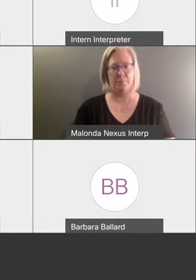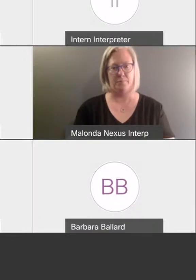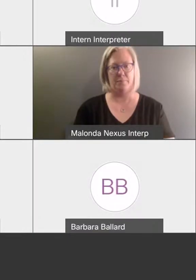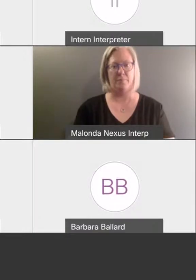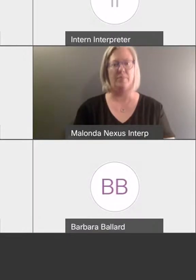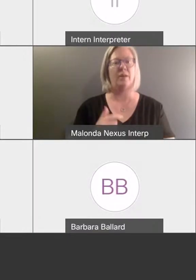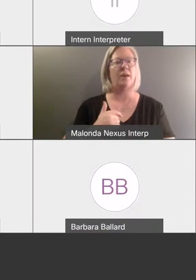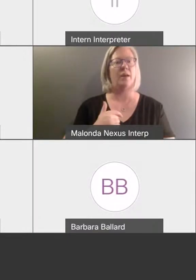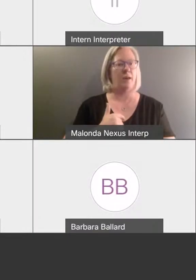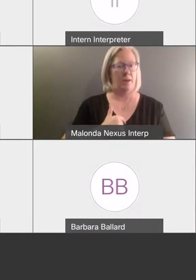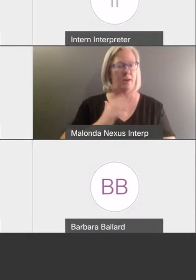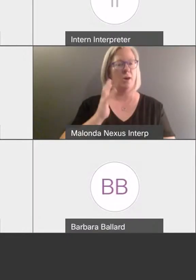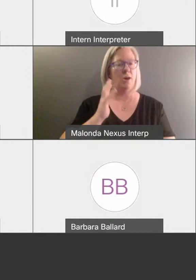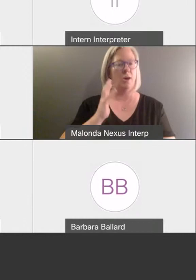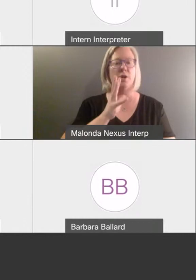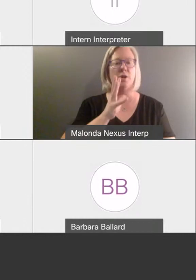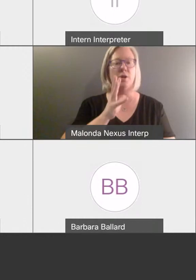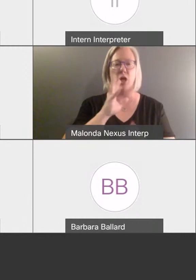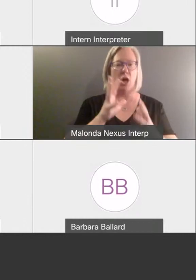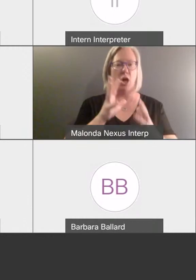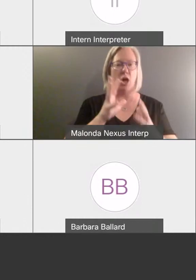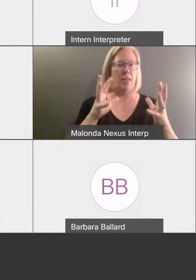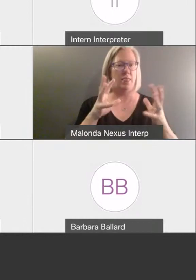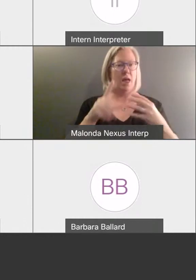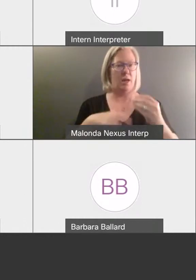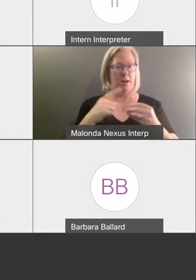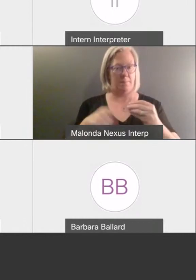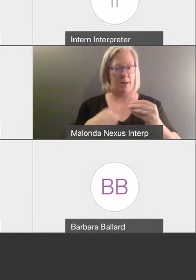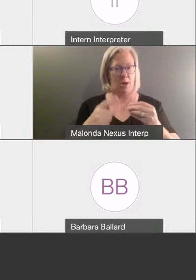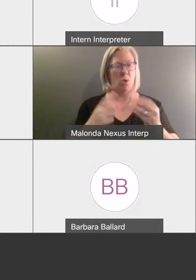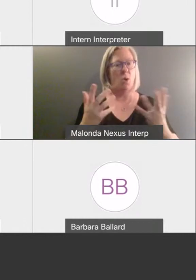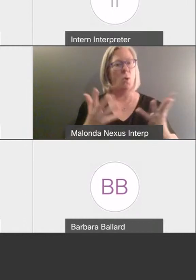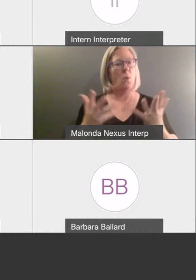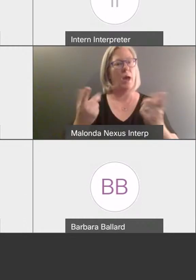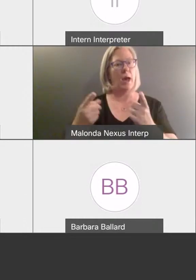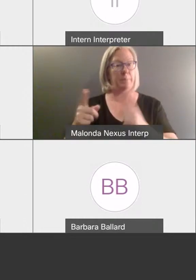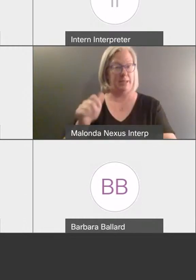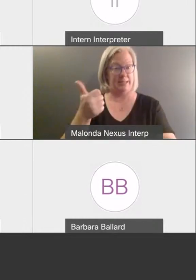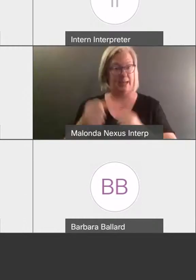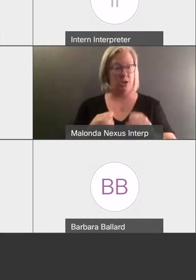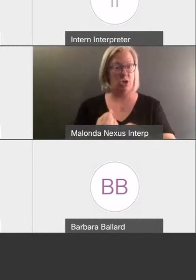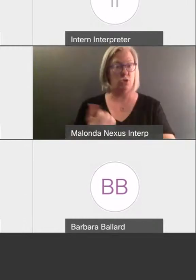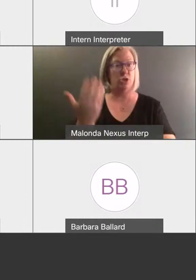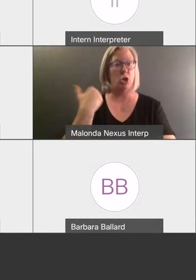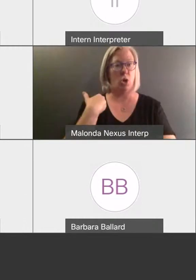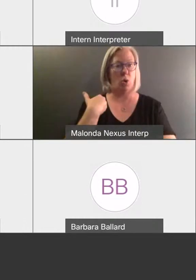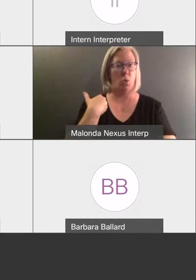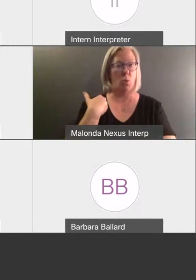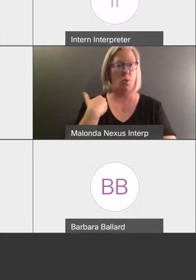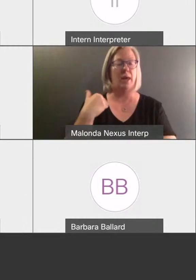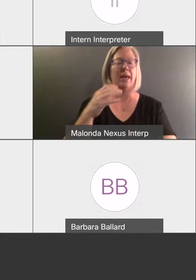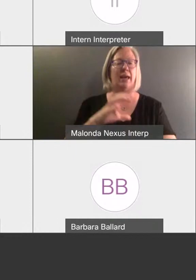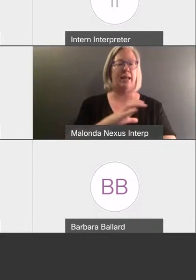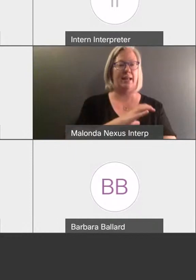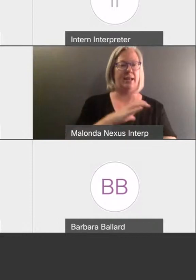I'm going to talk quite a bit about what happened 10 years ago on the congressional redistricting. I'm going